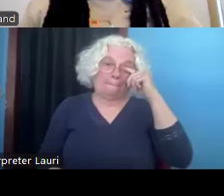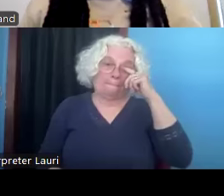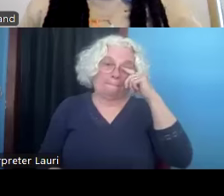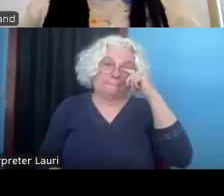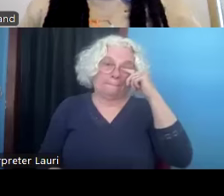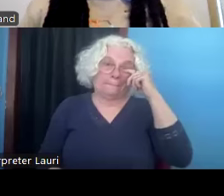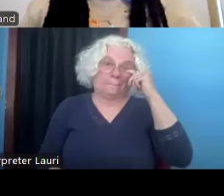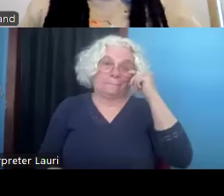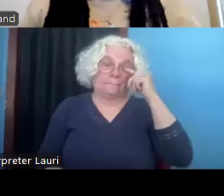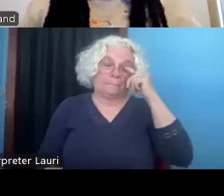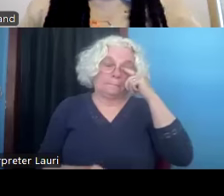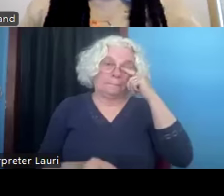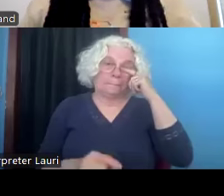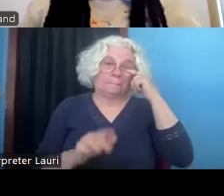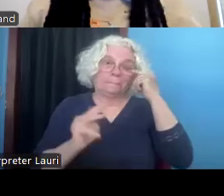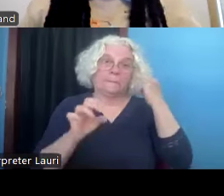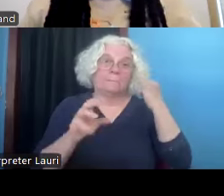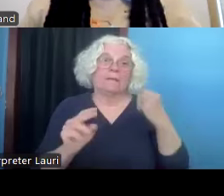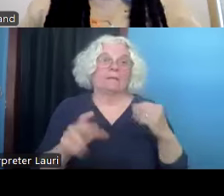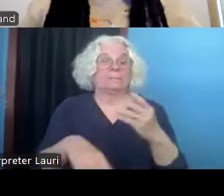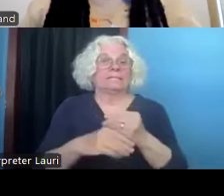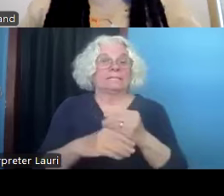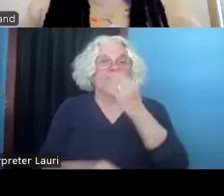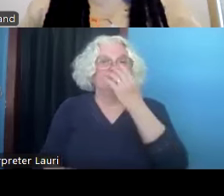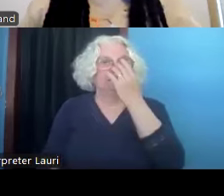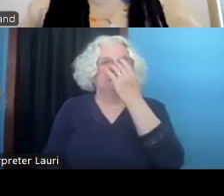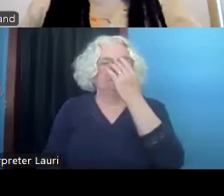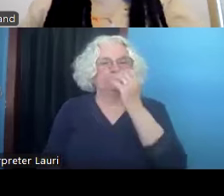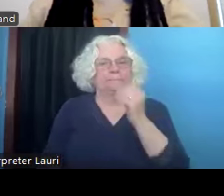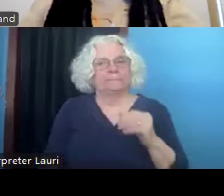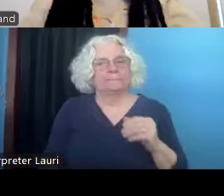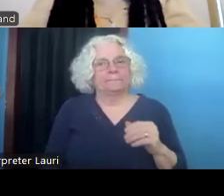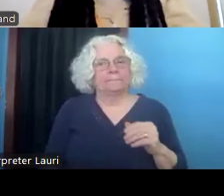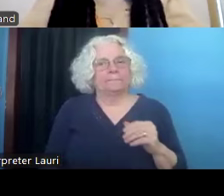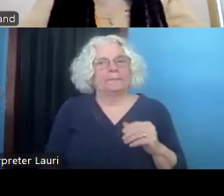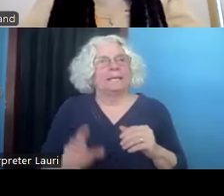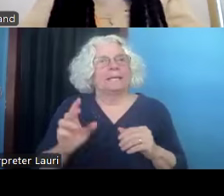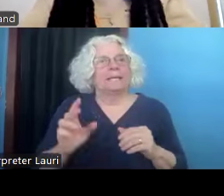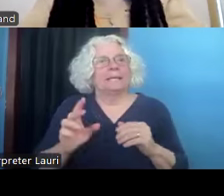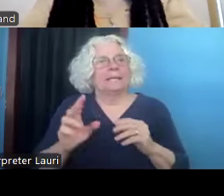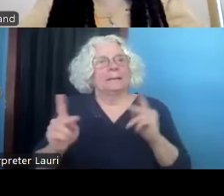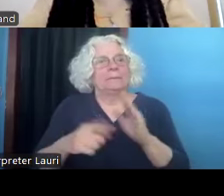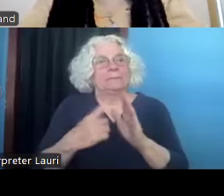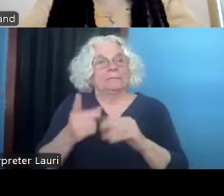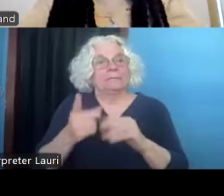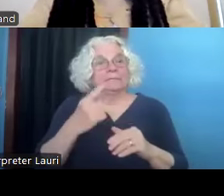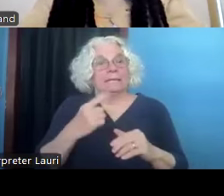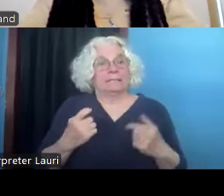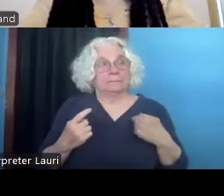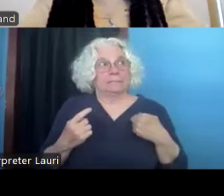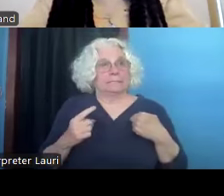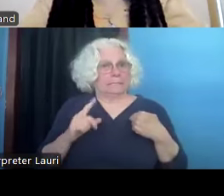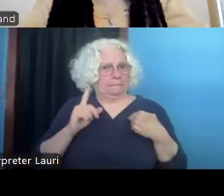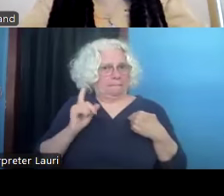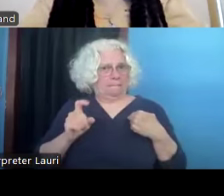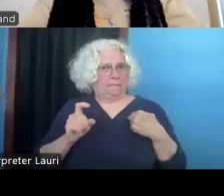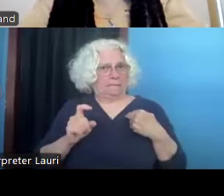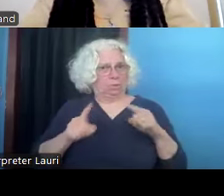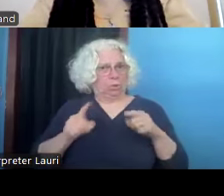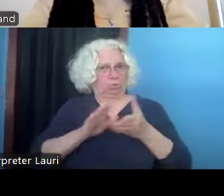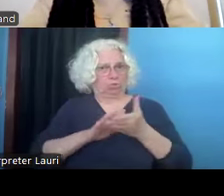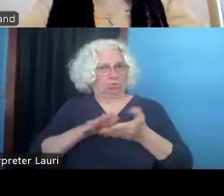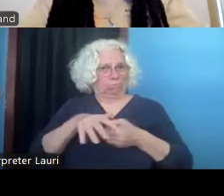Adora, I'll just piggyback on that by saying that, I often get the question about going to school within the region. And does a